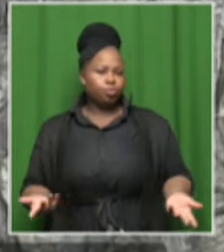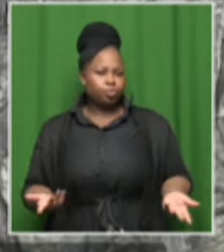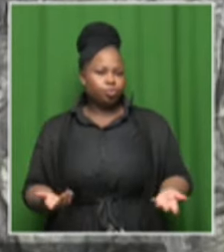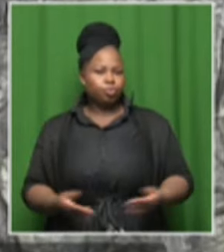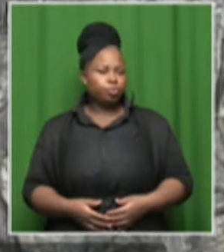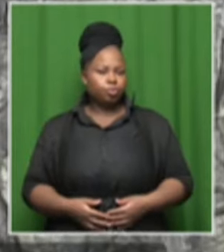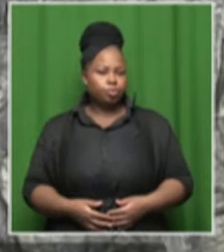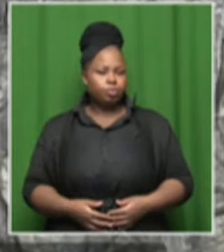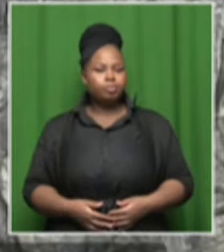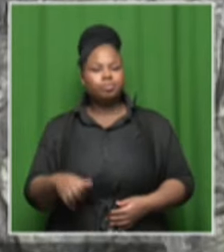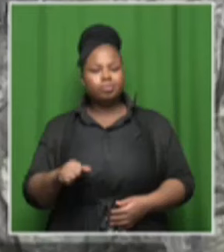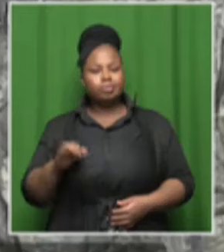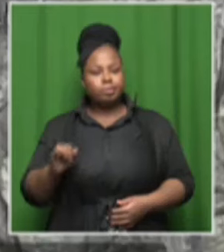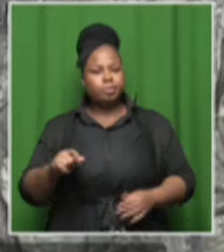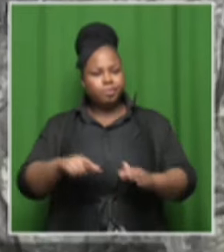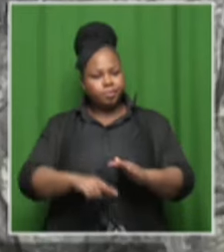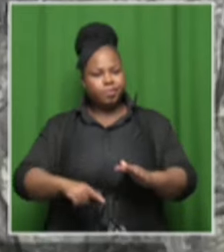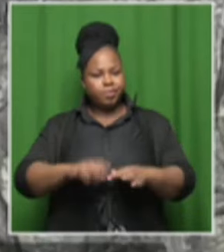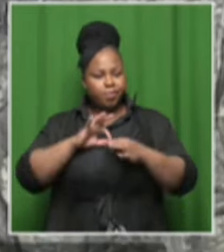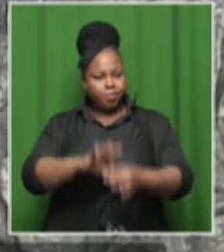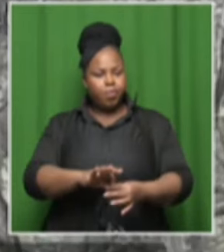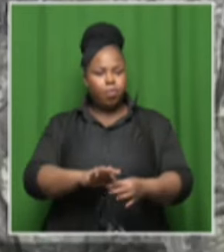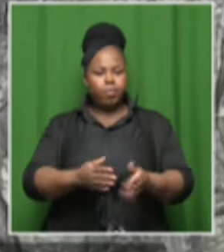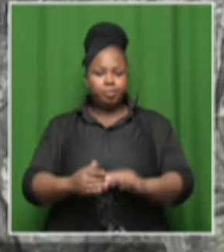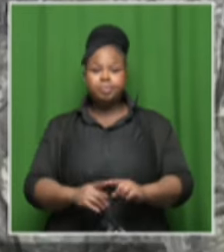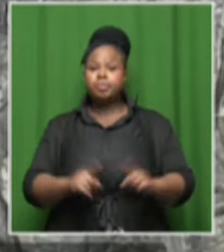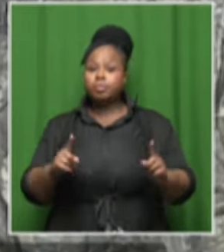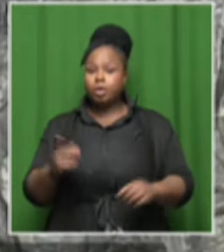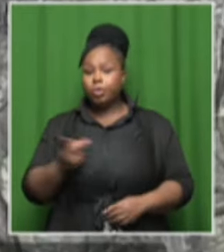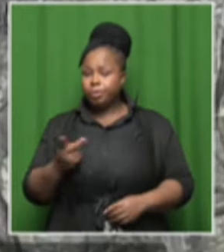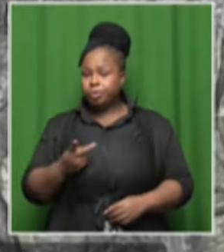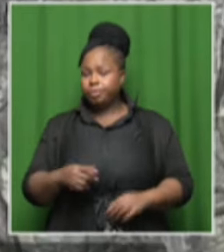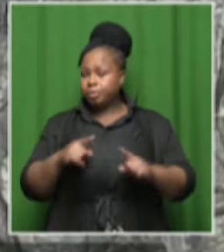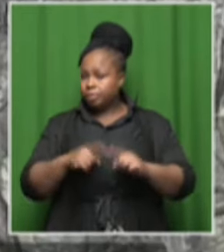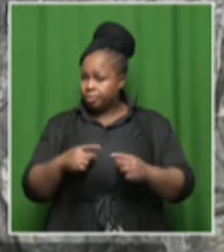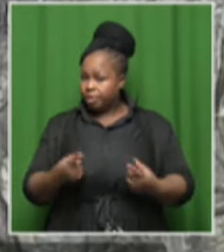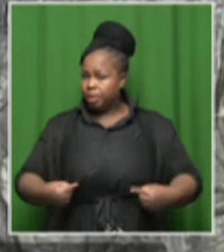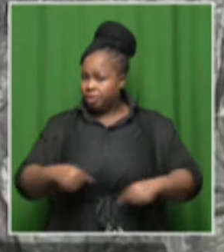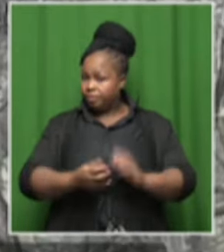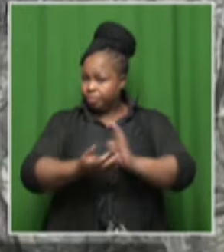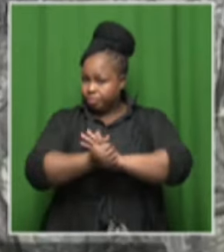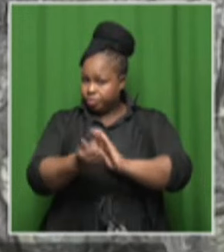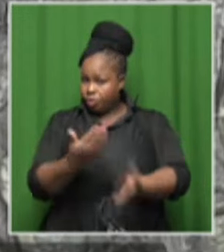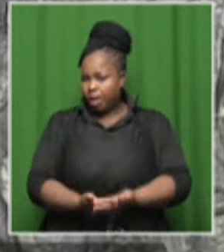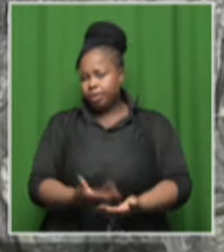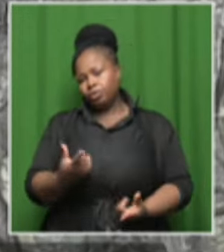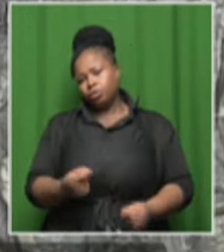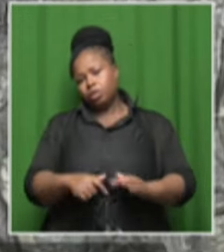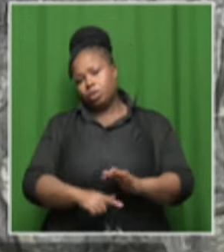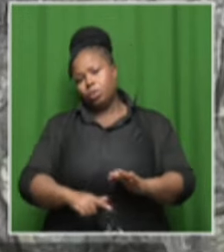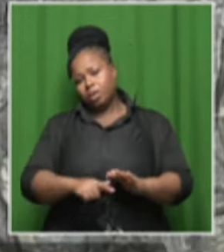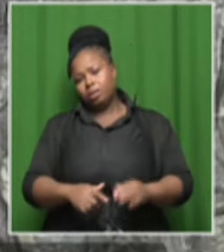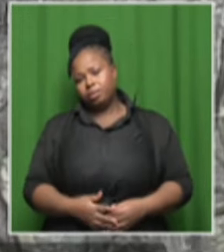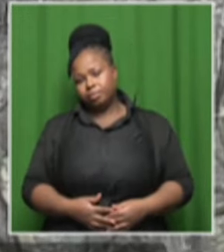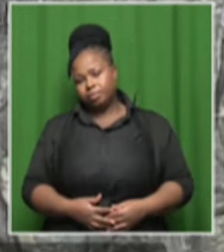of how AI is getting localized in the context. But it does rely on us having the capability to do it locally, having that R&D to do